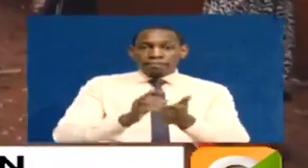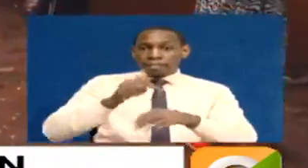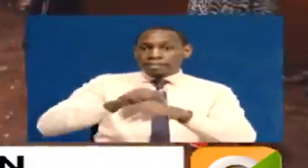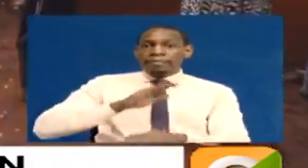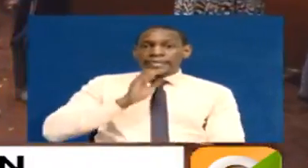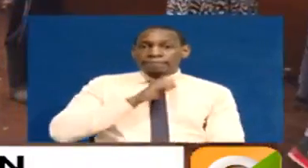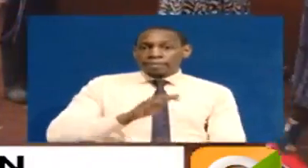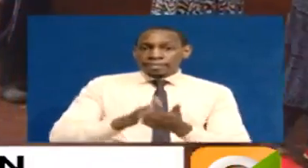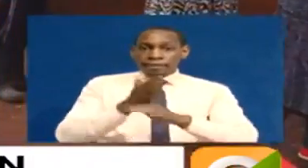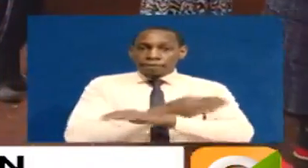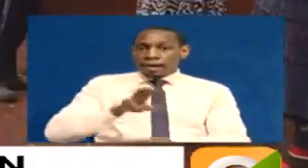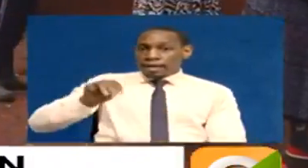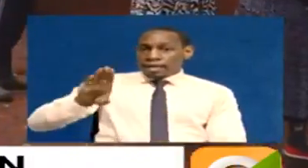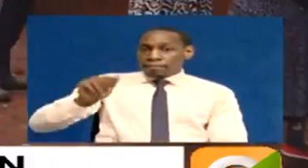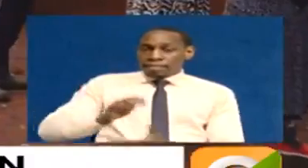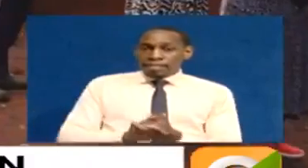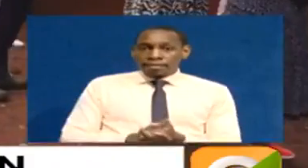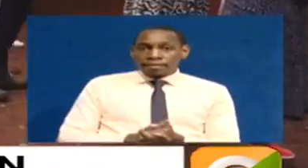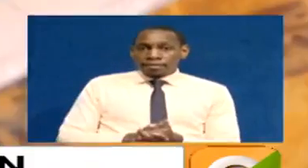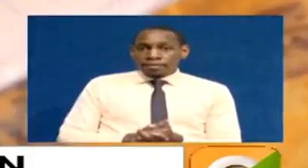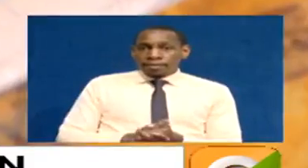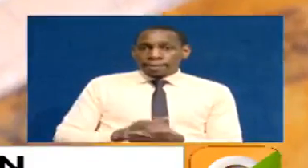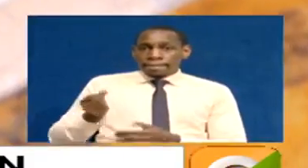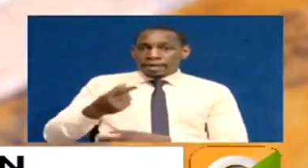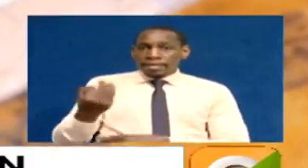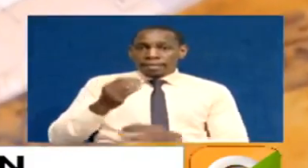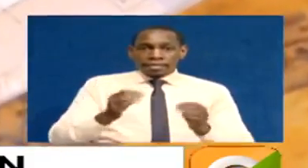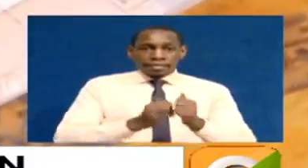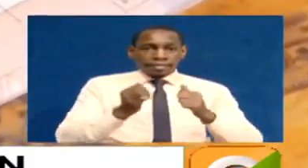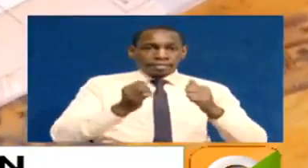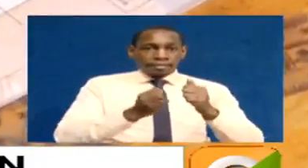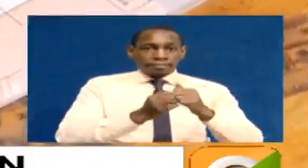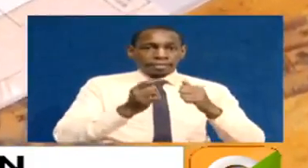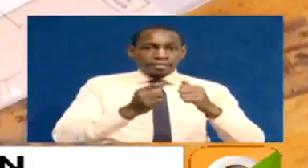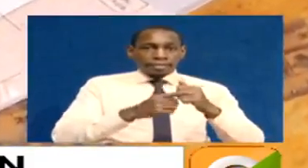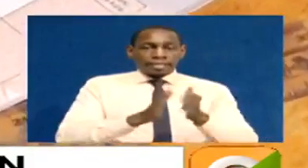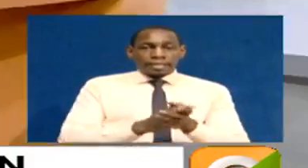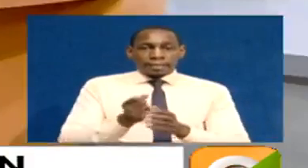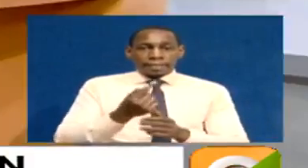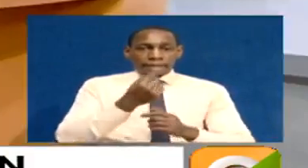after the death of then ward representative Elliot Ngugi on March 16 this year.